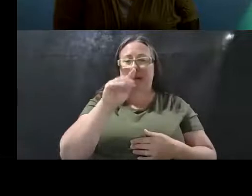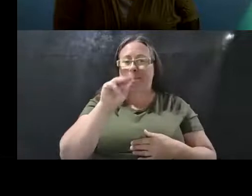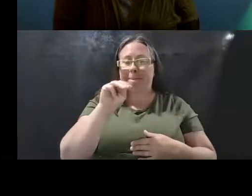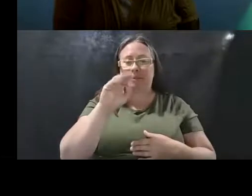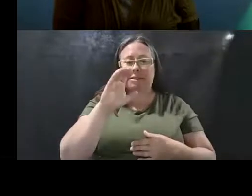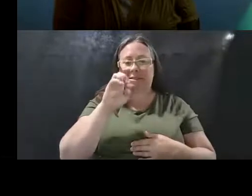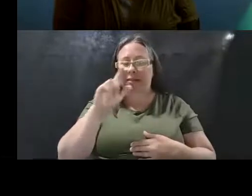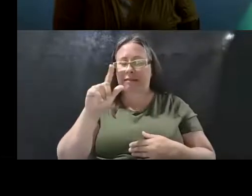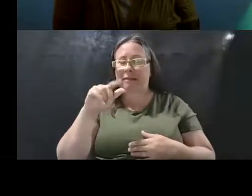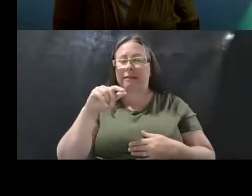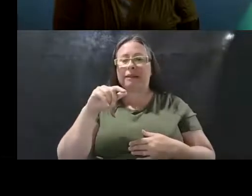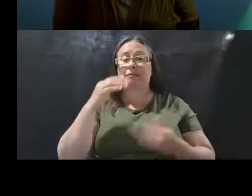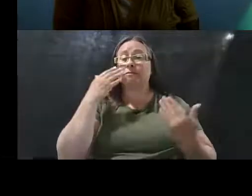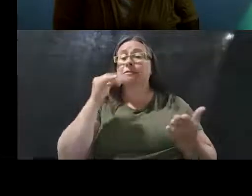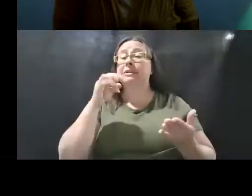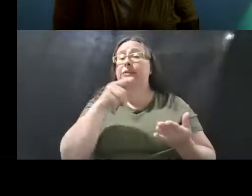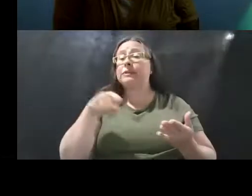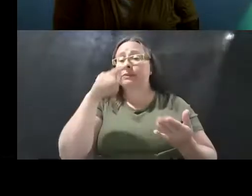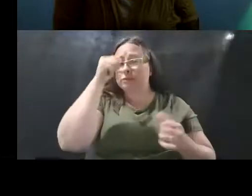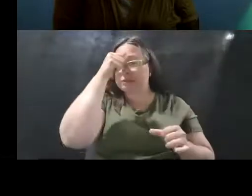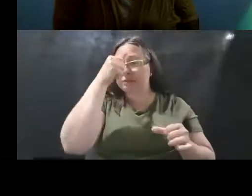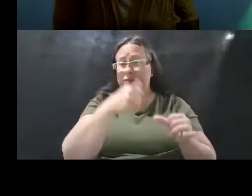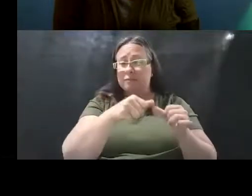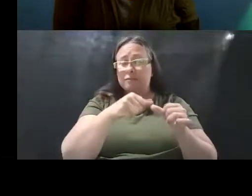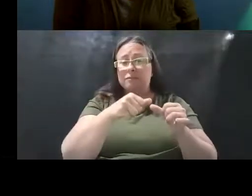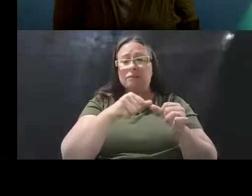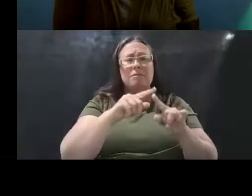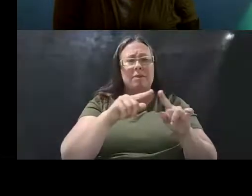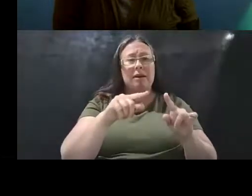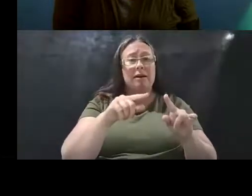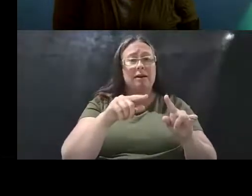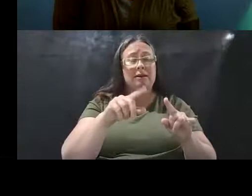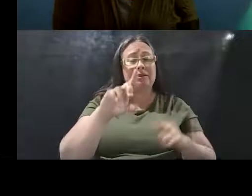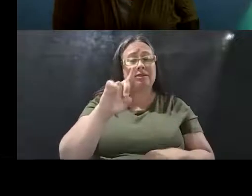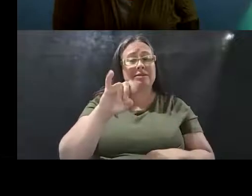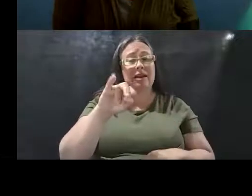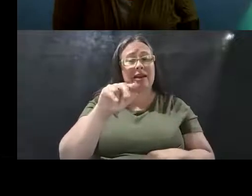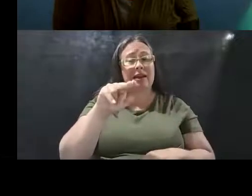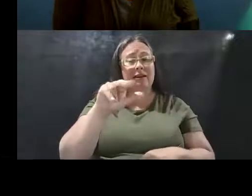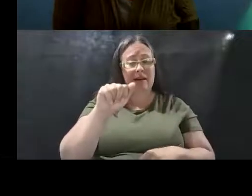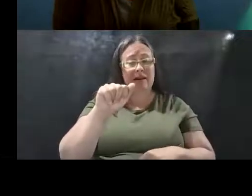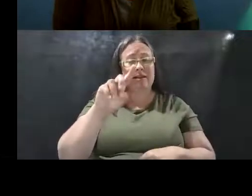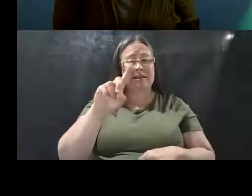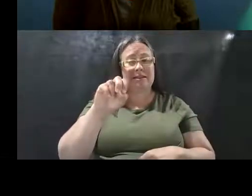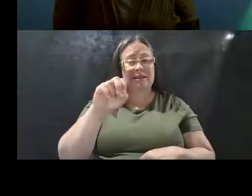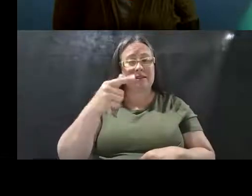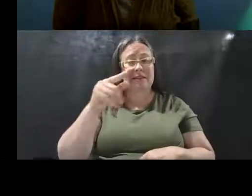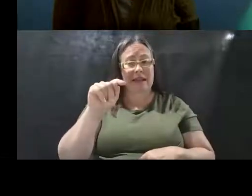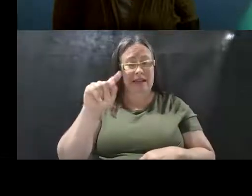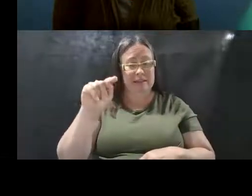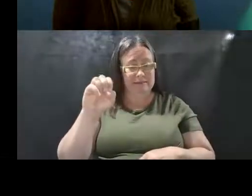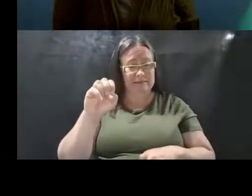don't know whether you remember, but Diana DeGette, the congresswoman from Denver, had